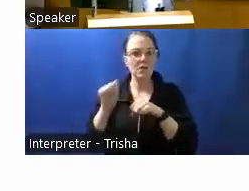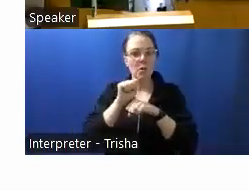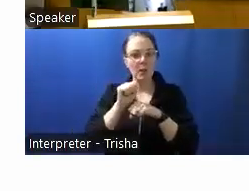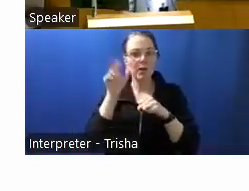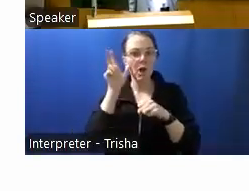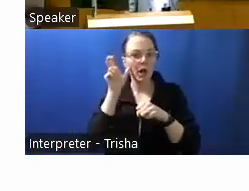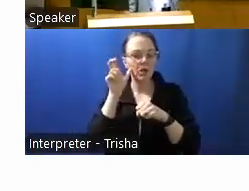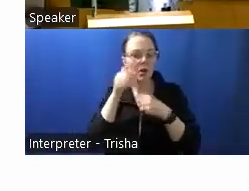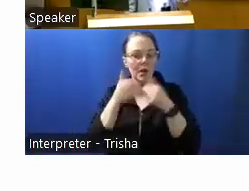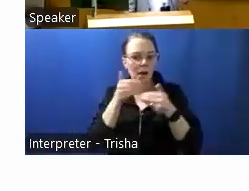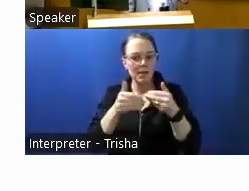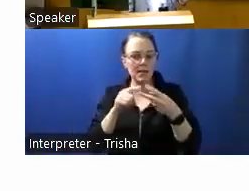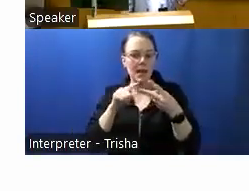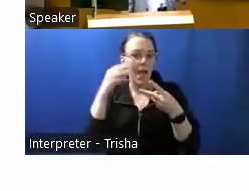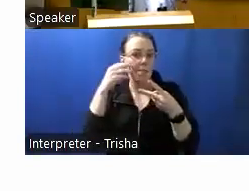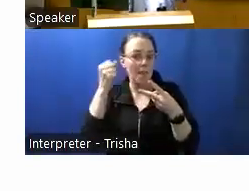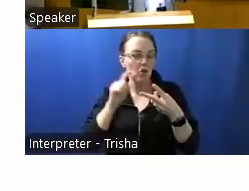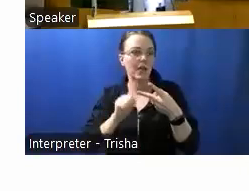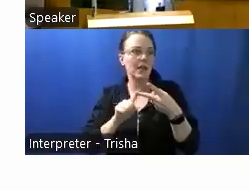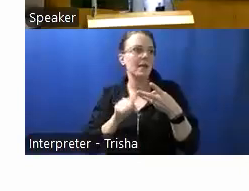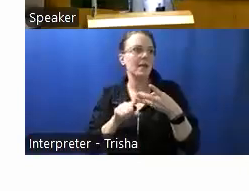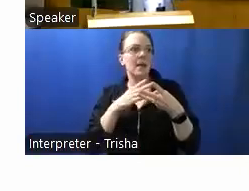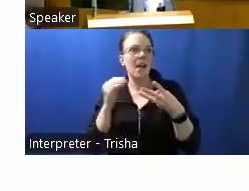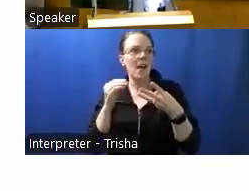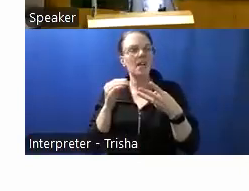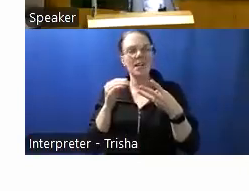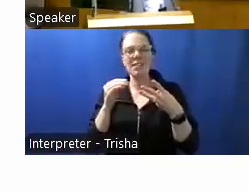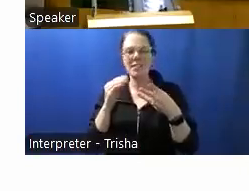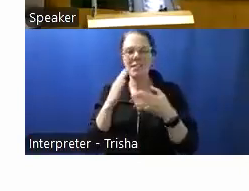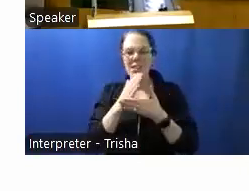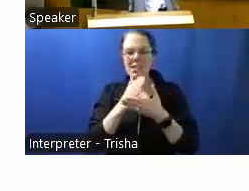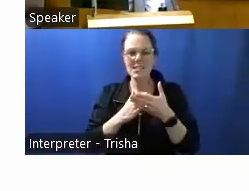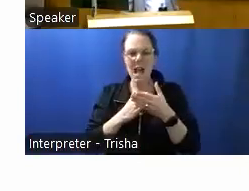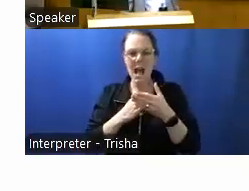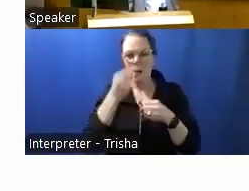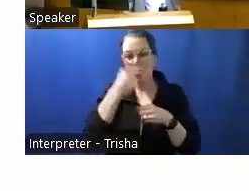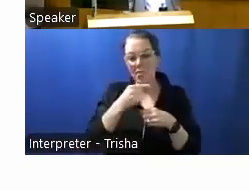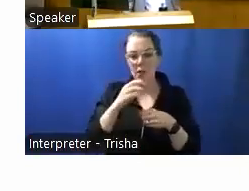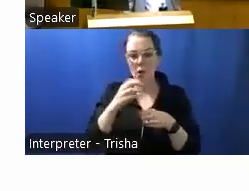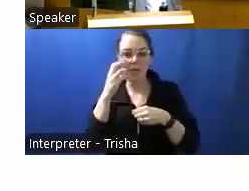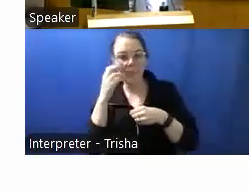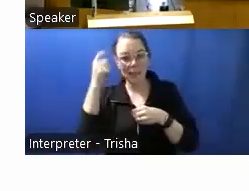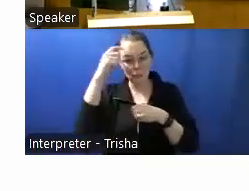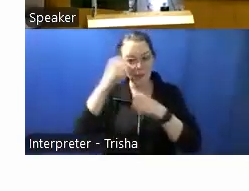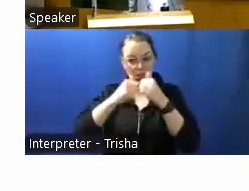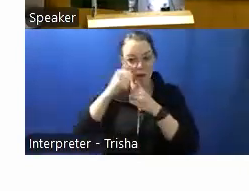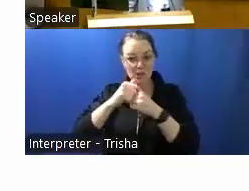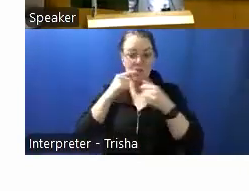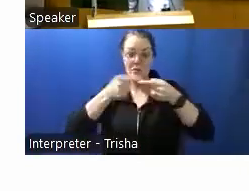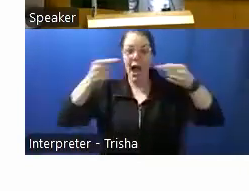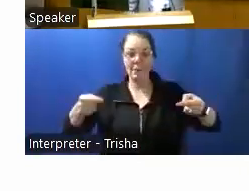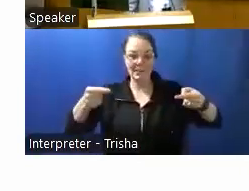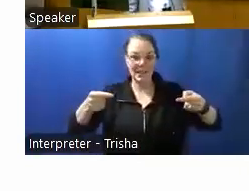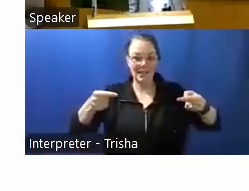processing and memory, and even some of the thickness or thinness of brain structures are the opposite in like the